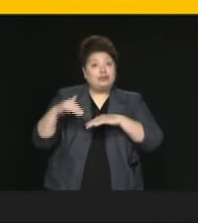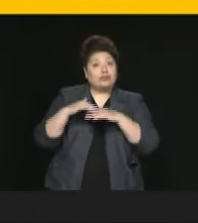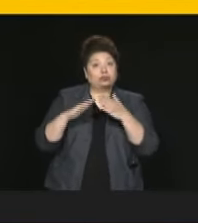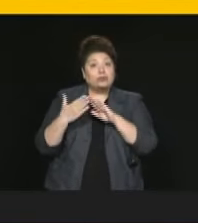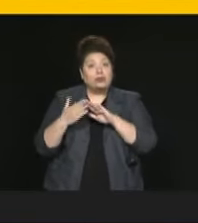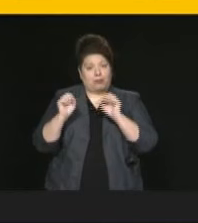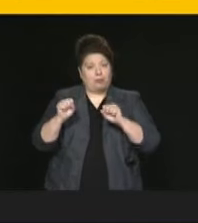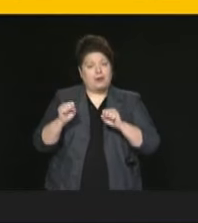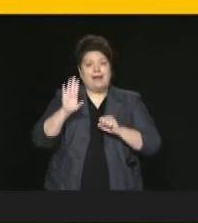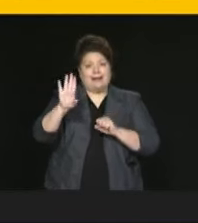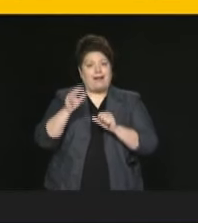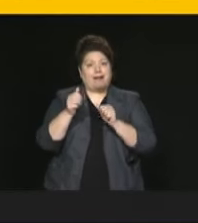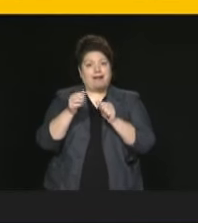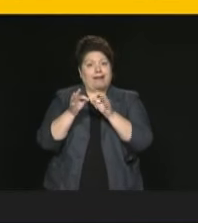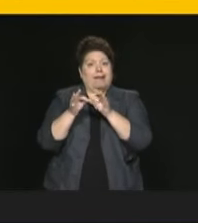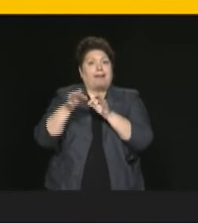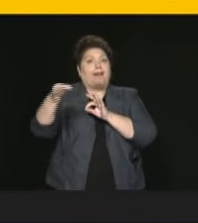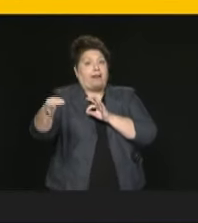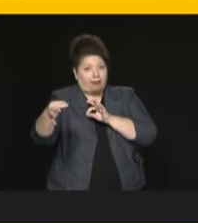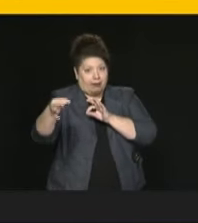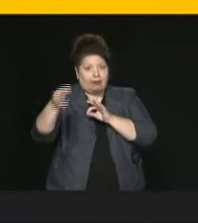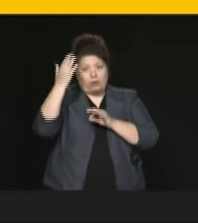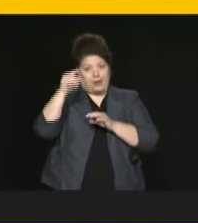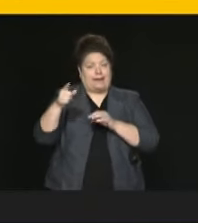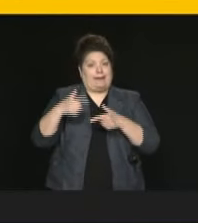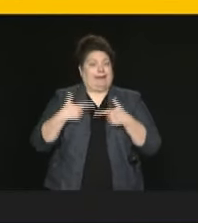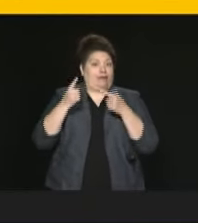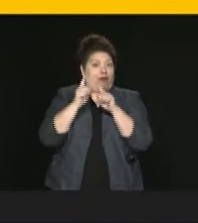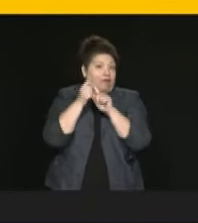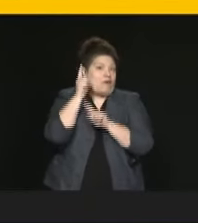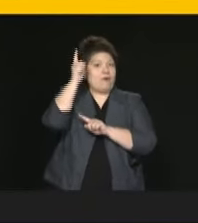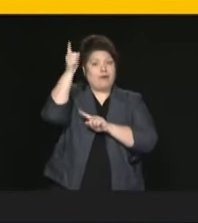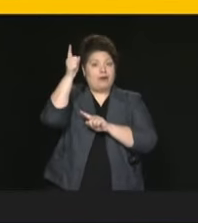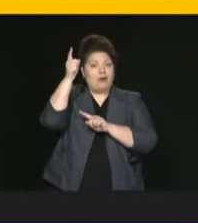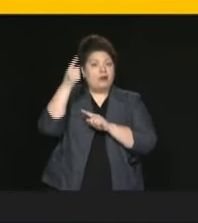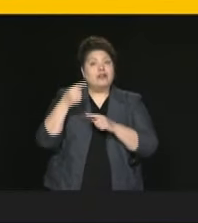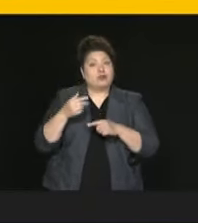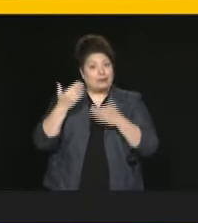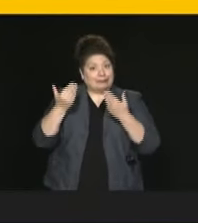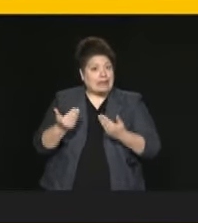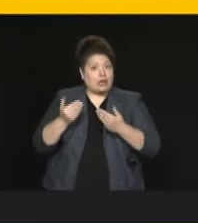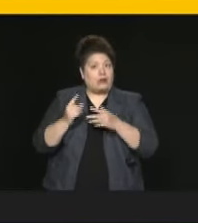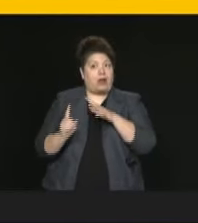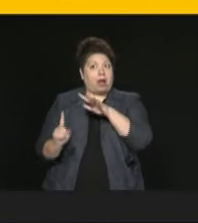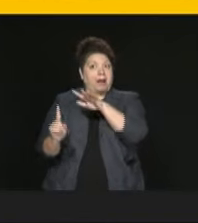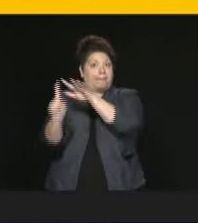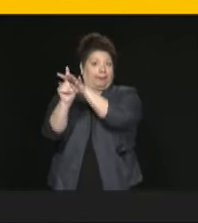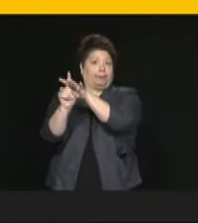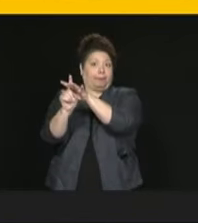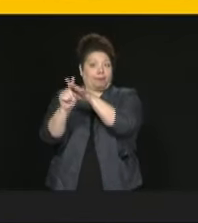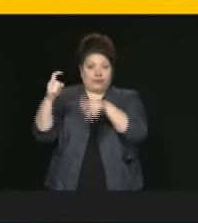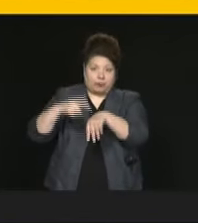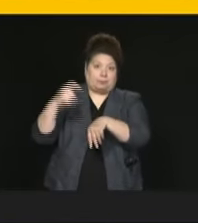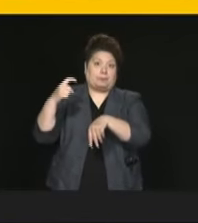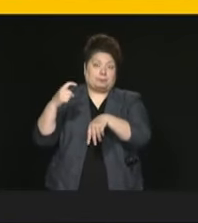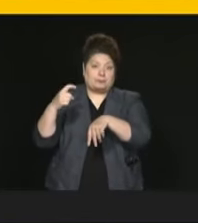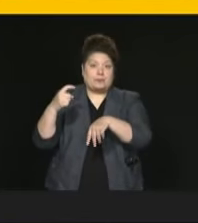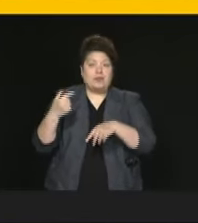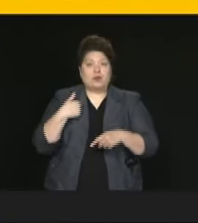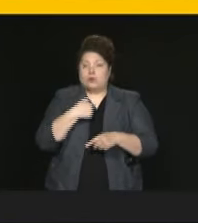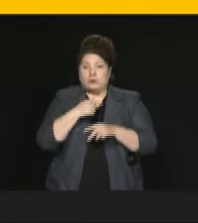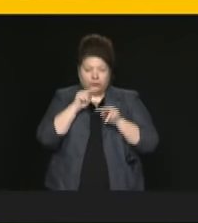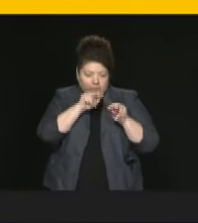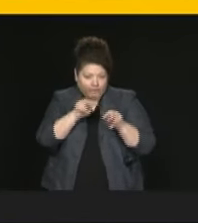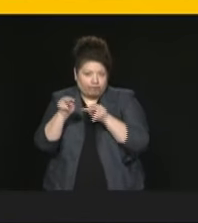to remain vigilant. And we need to do more to provide the resources to make sure that the people that are suffering from this in and around